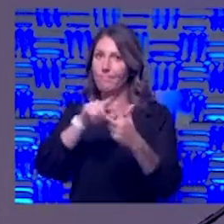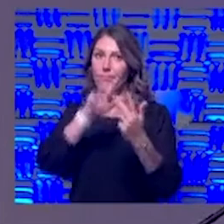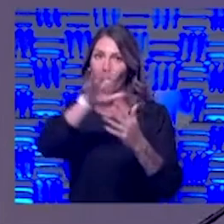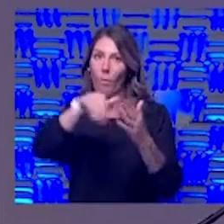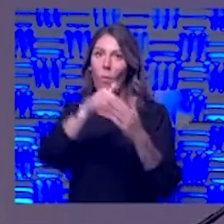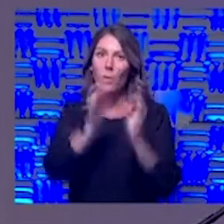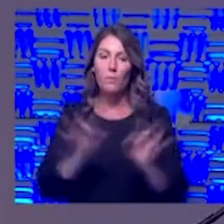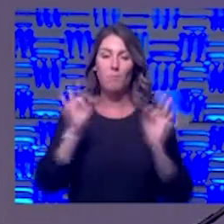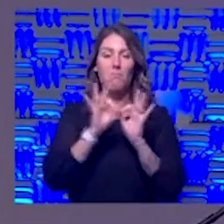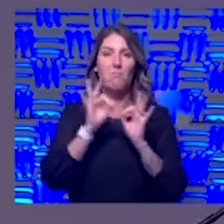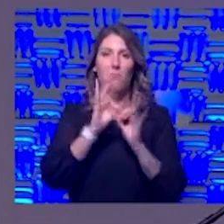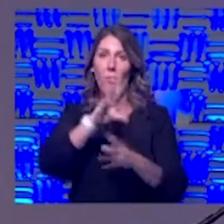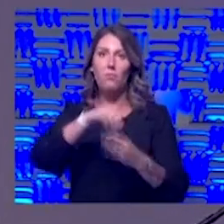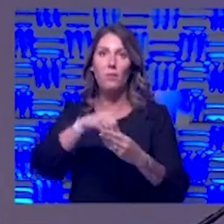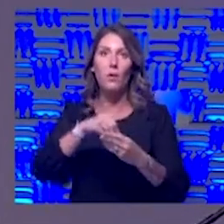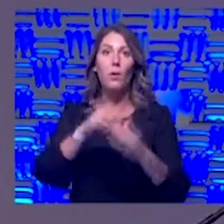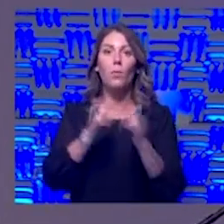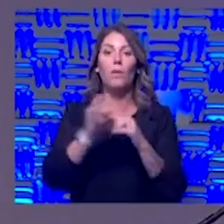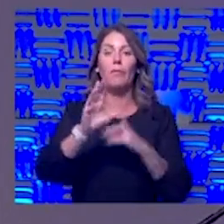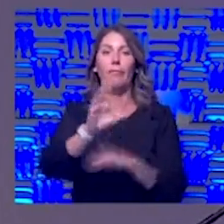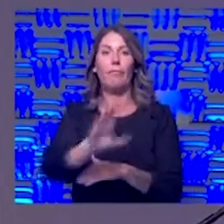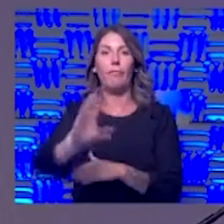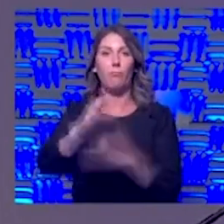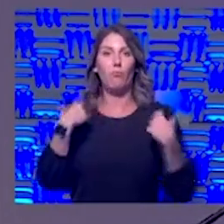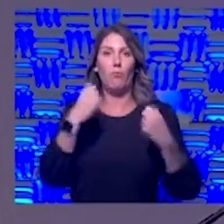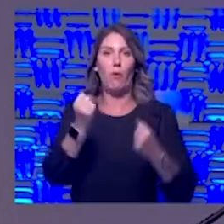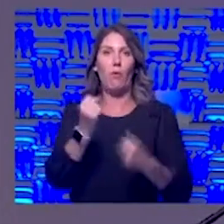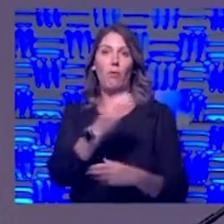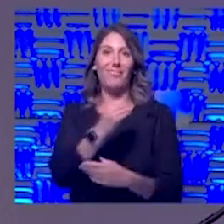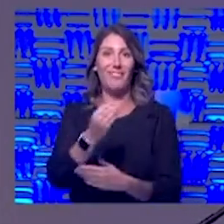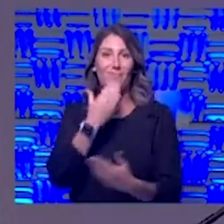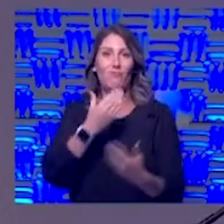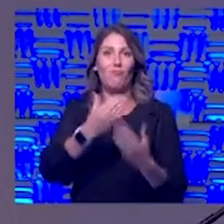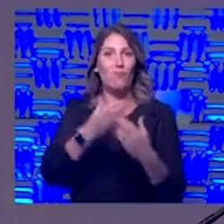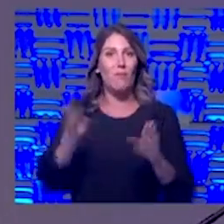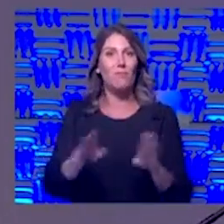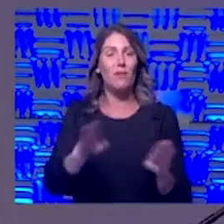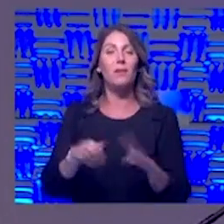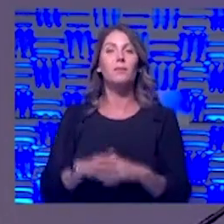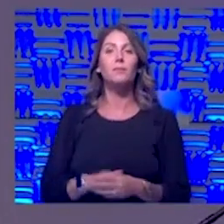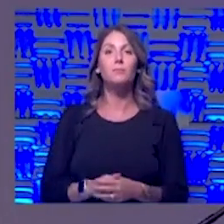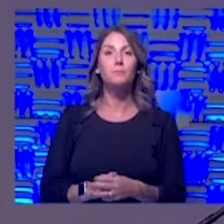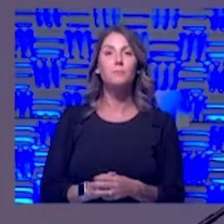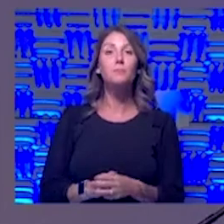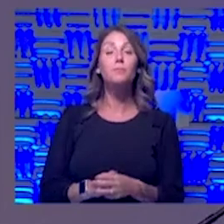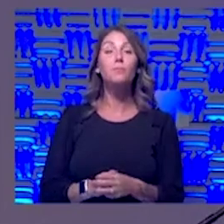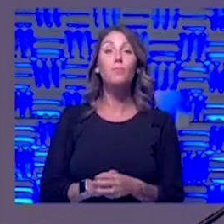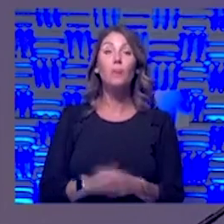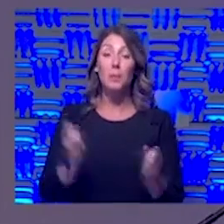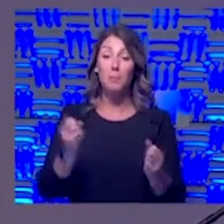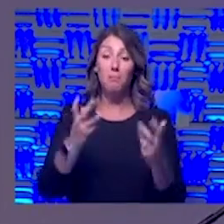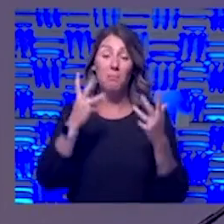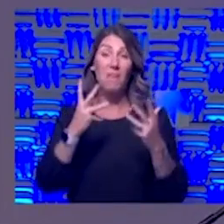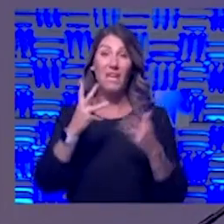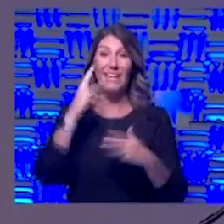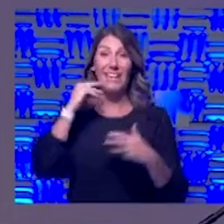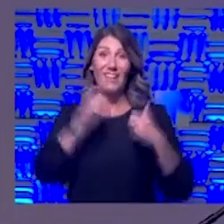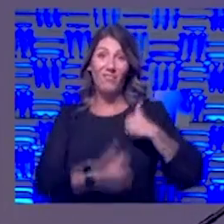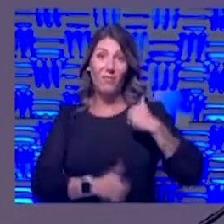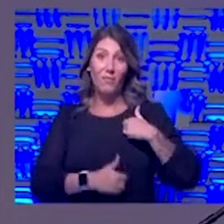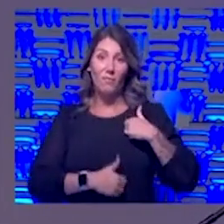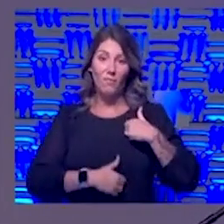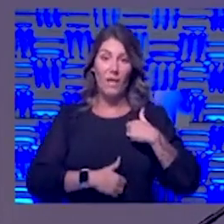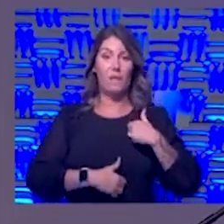that play into our veterans' health and well-being. A lot of these veteran service organizations